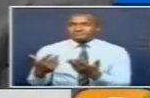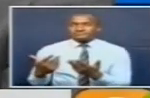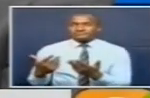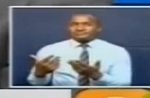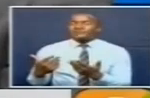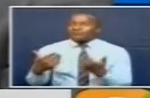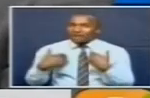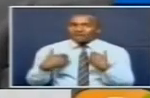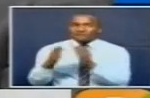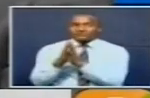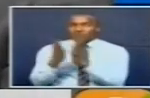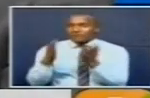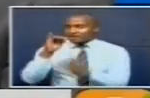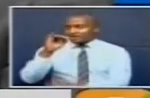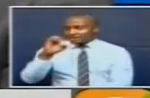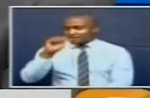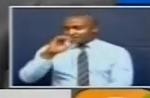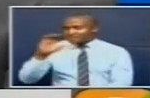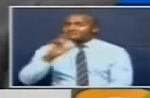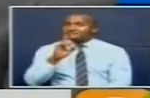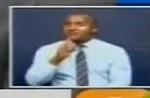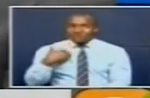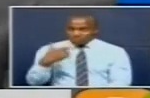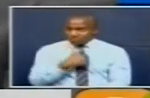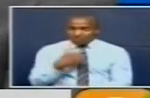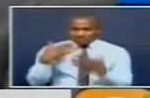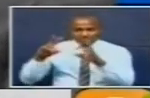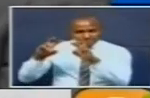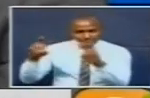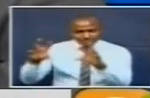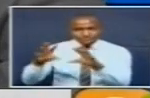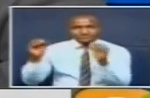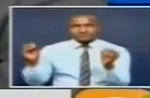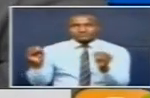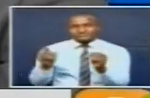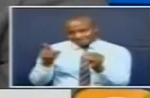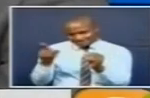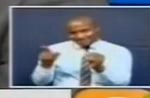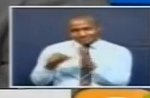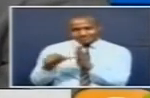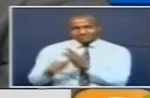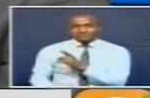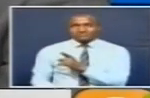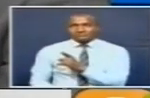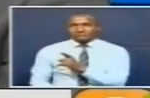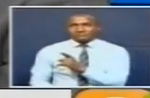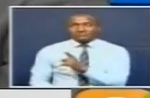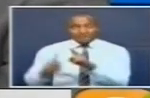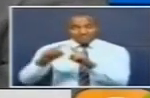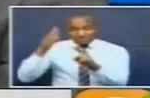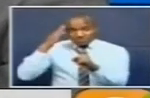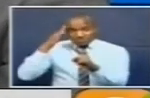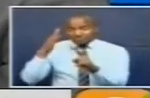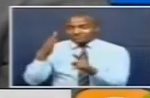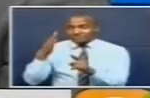cases where ESCC had said, we have investigated and we found them culpable. But you know, in the process of